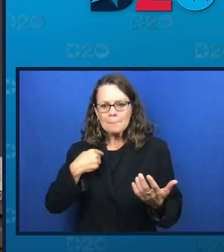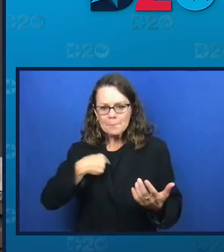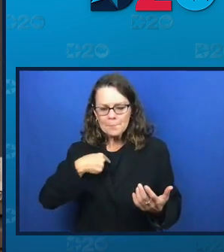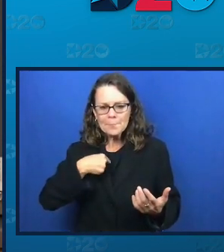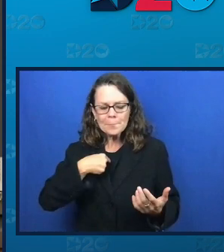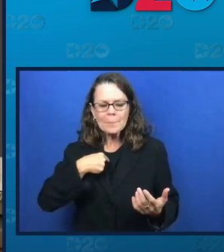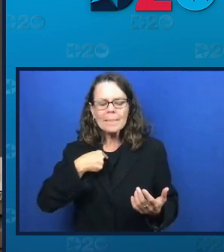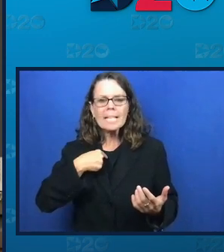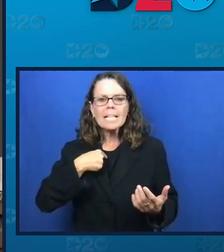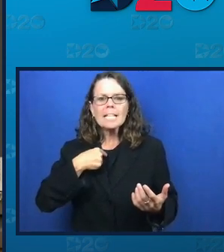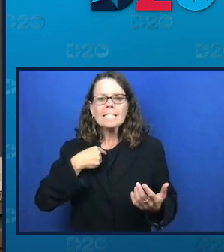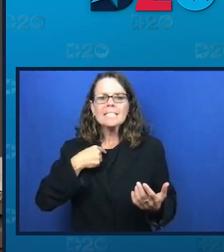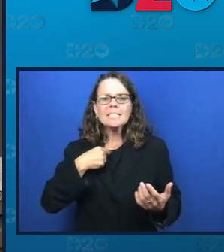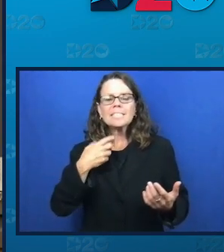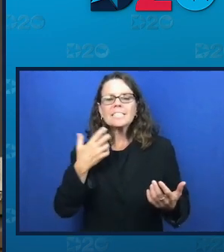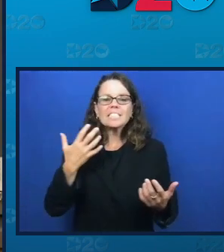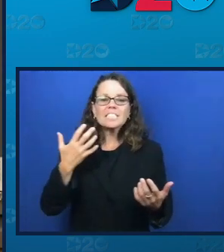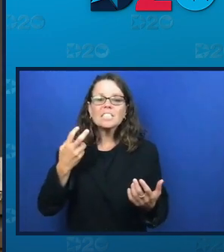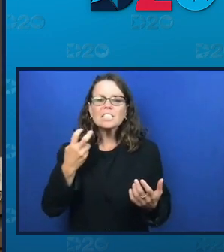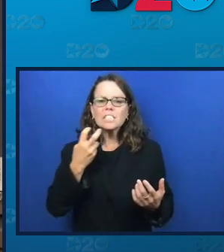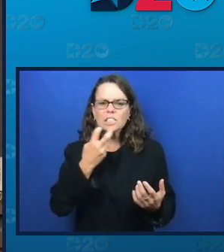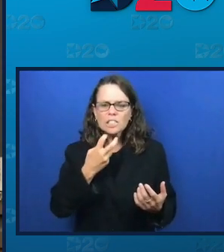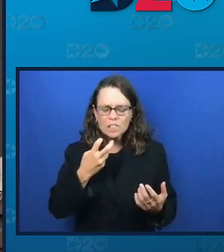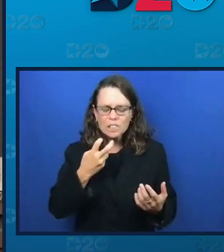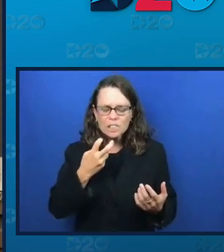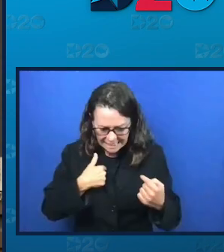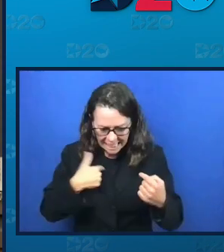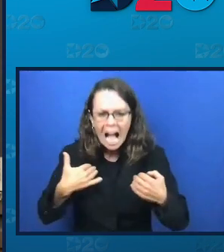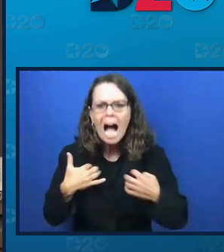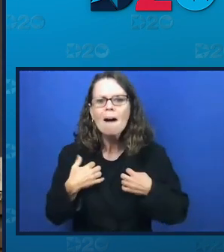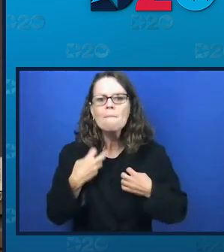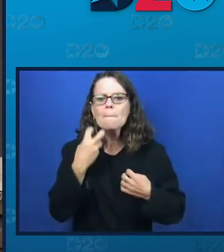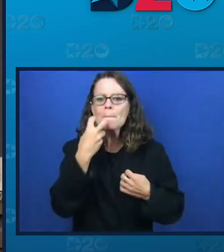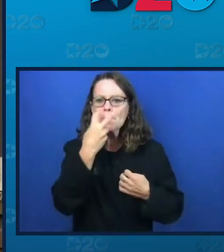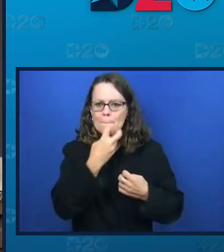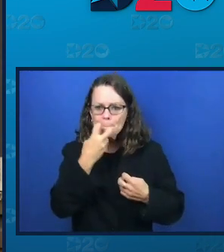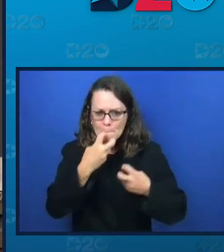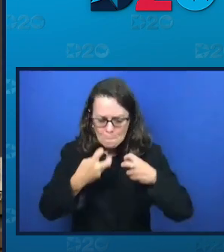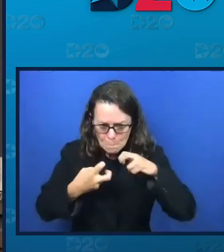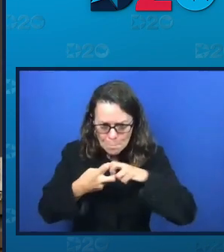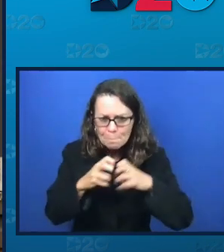We stutter. It was really amazing to hear that someone like me became